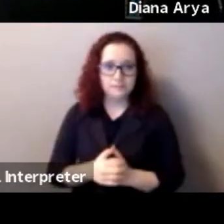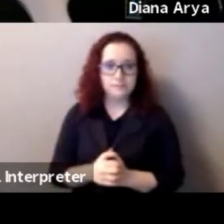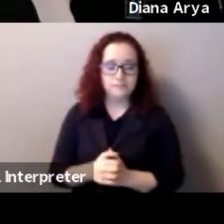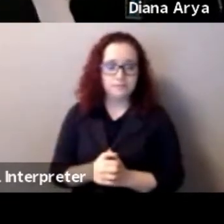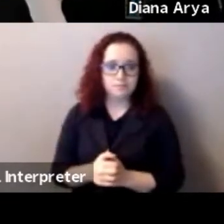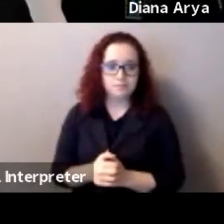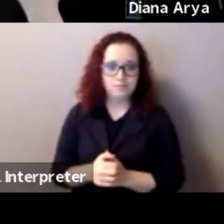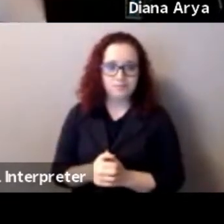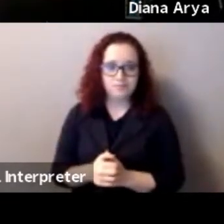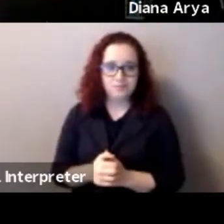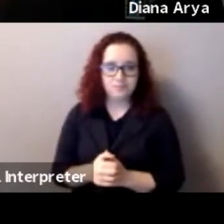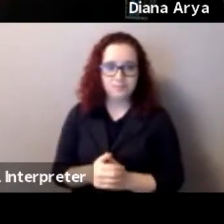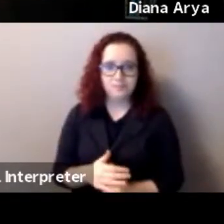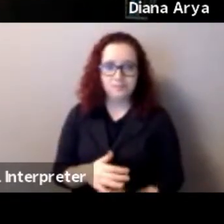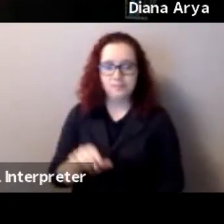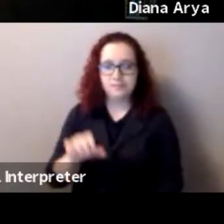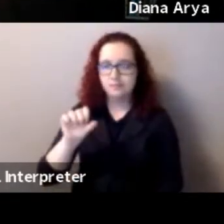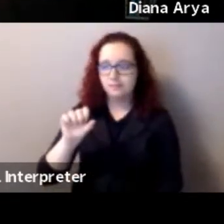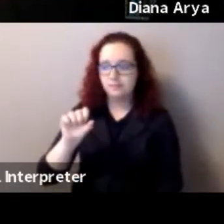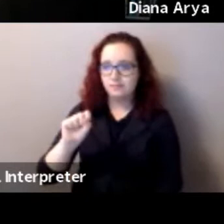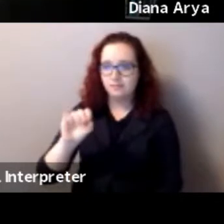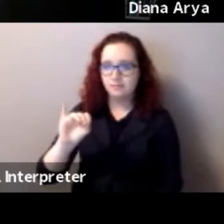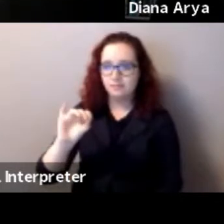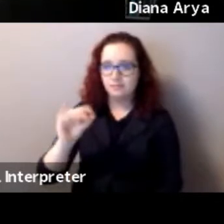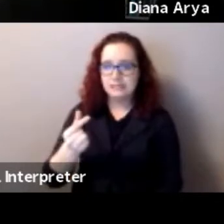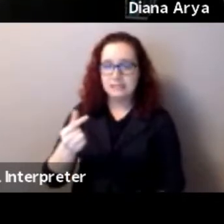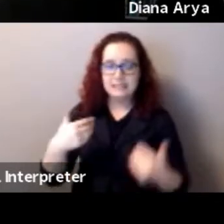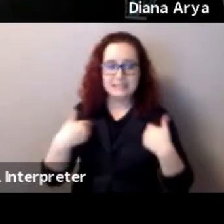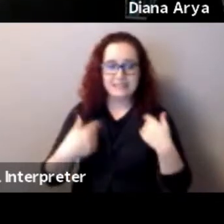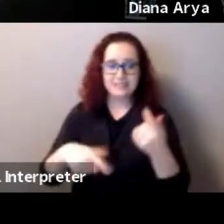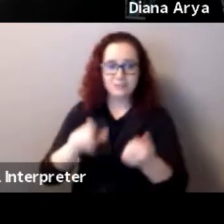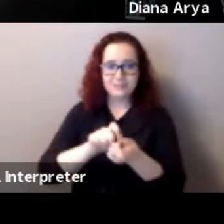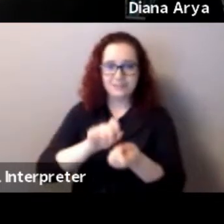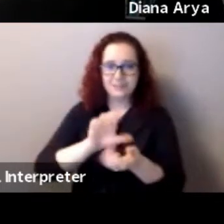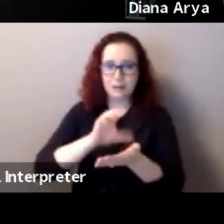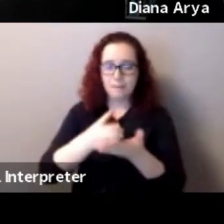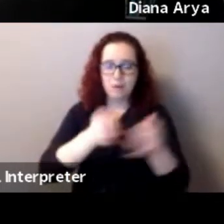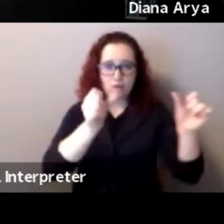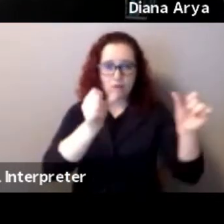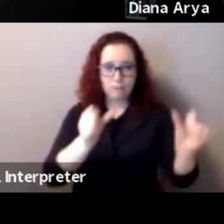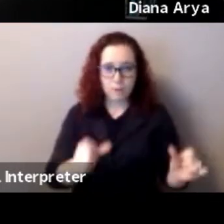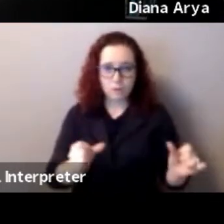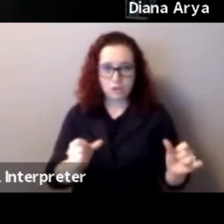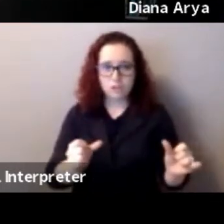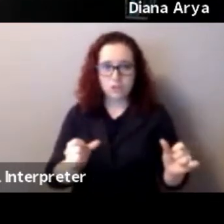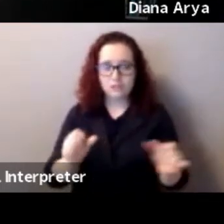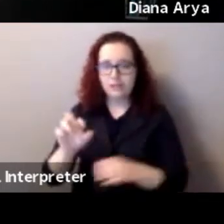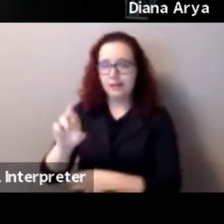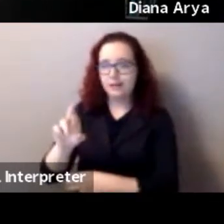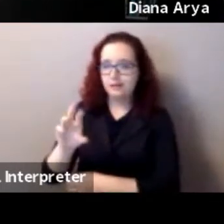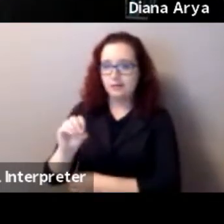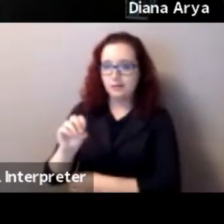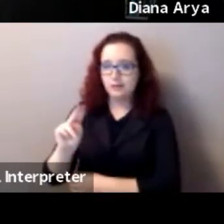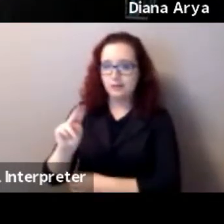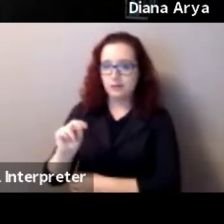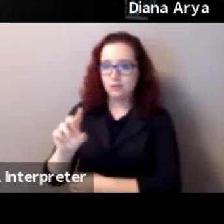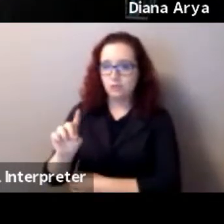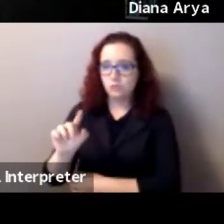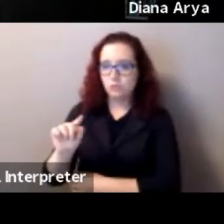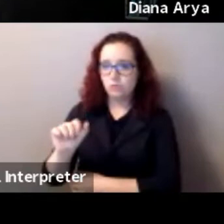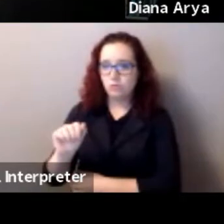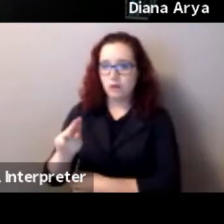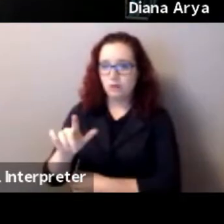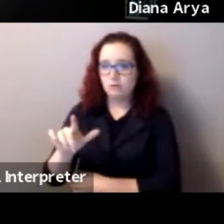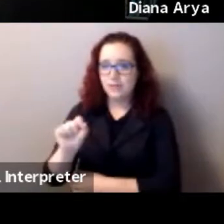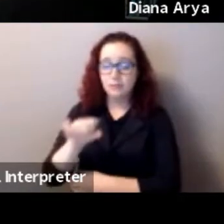are actually given an allocation of posters and roundtables. This is a very complicated slide